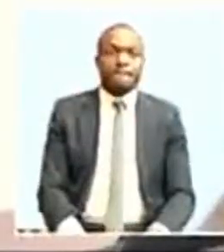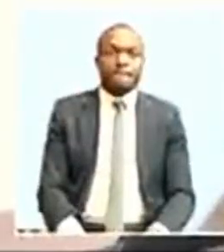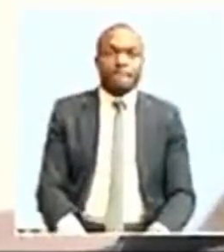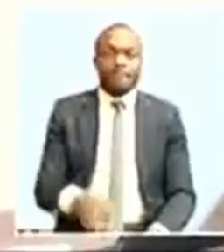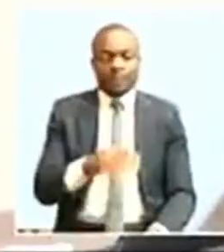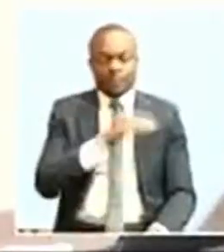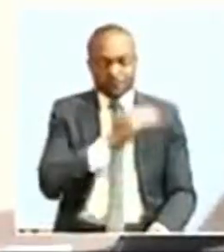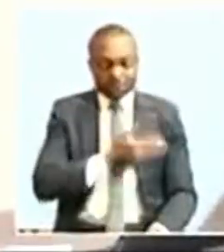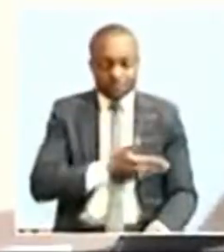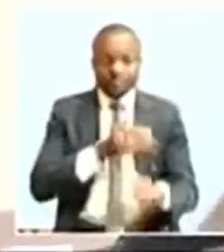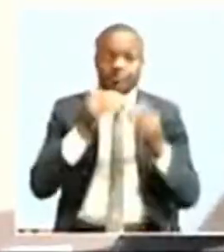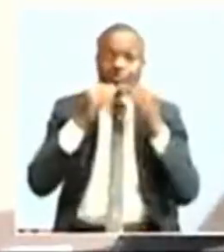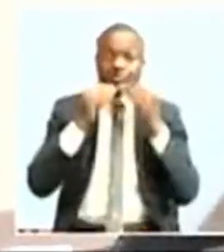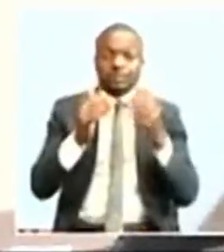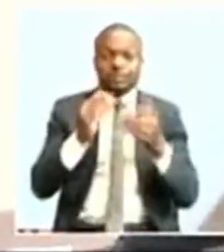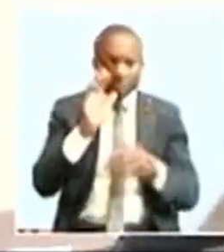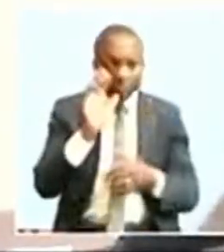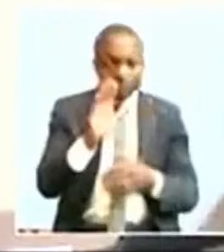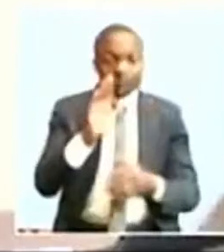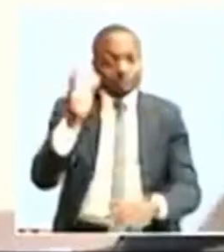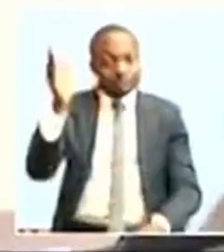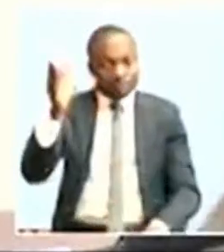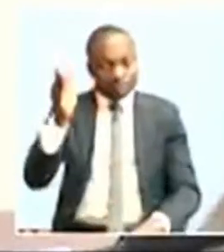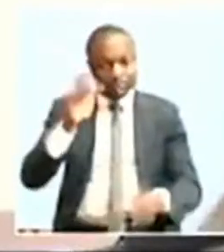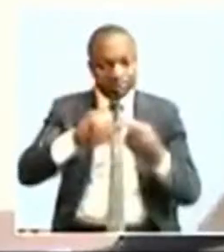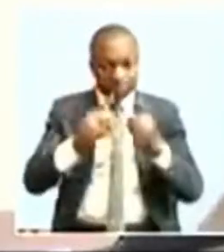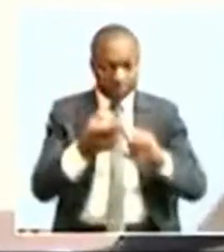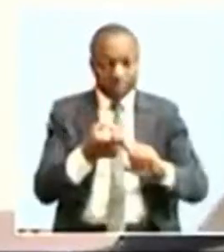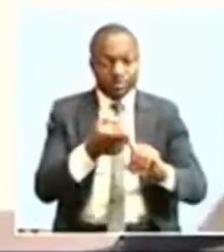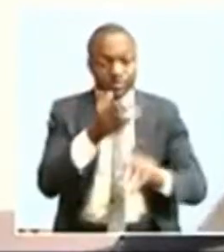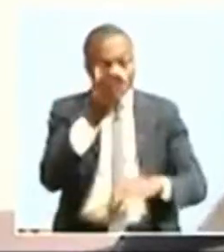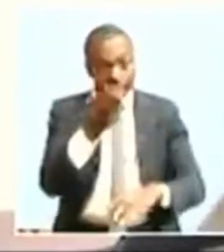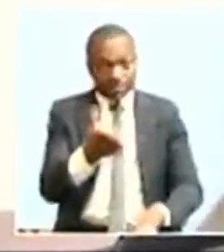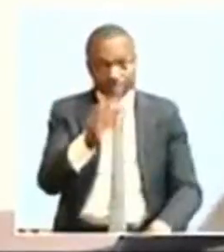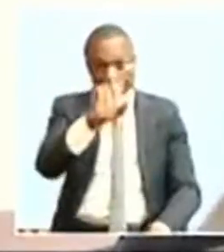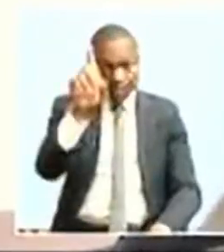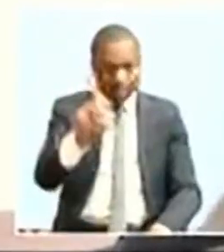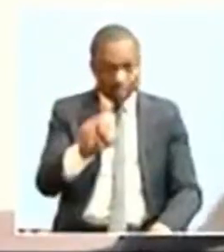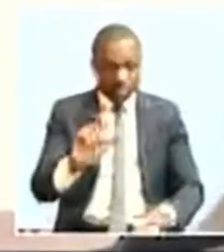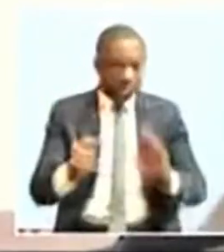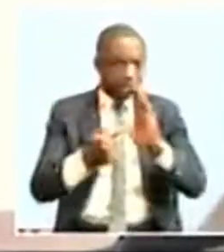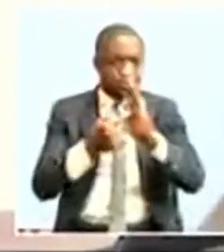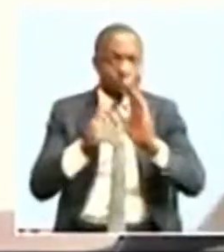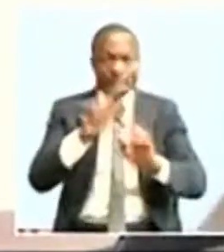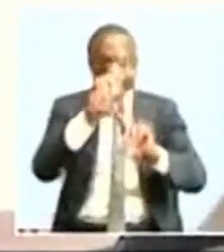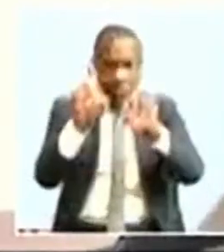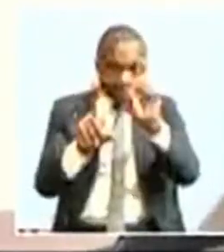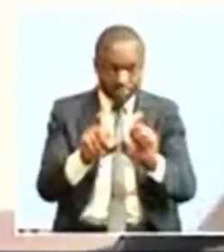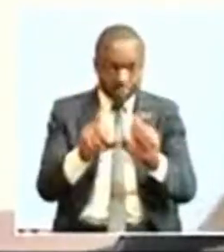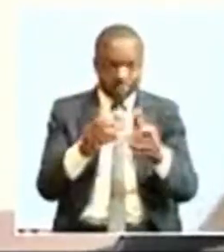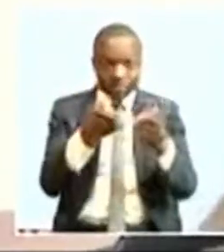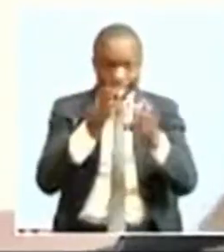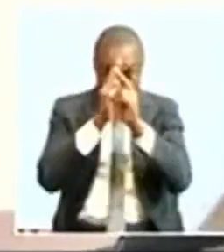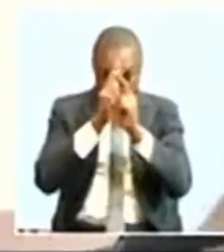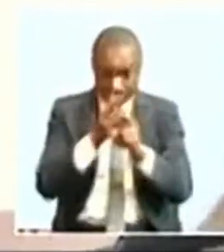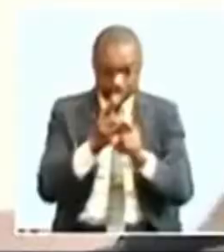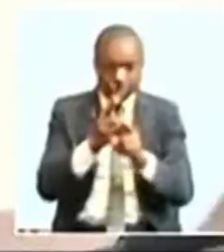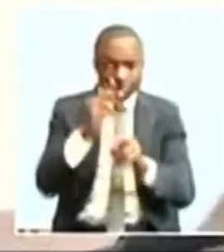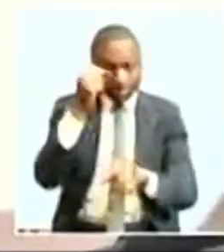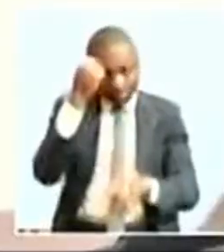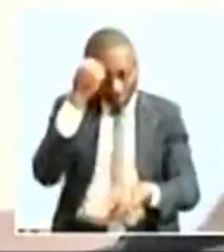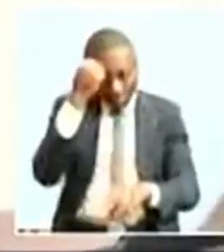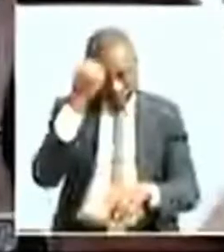Madam, thank you very much for your submission. Honorable colleagues, are there questions or points of clarifications? Yes, Honorable Tenko. Thank